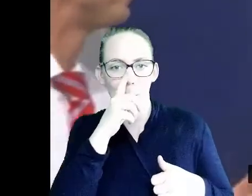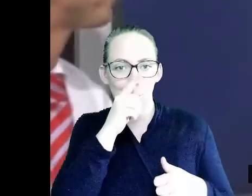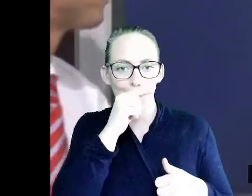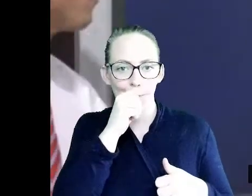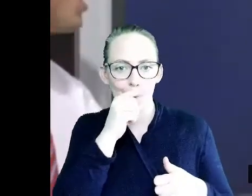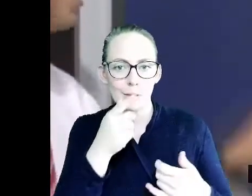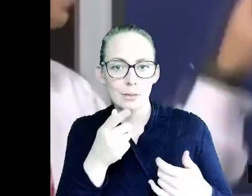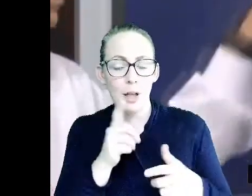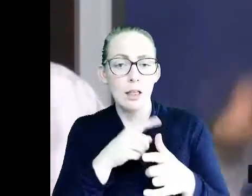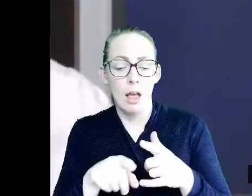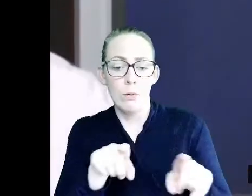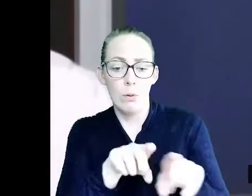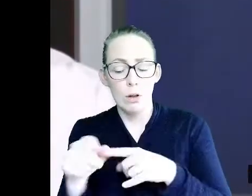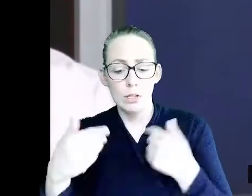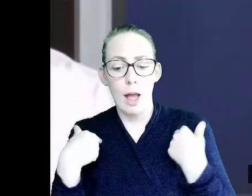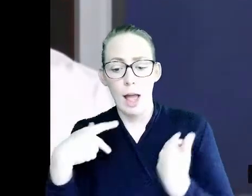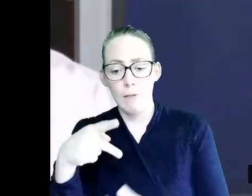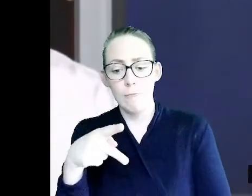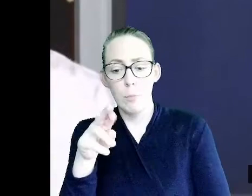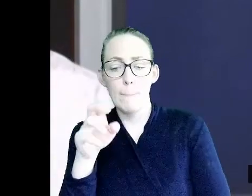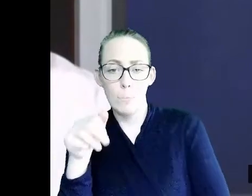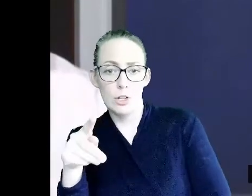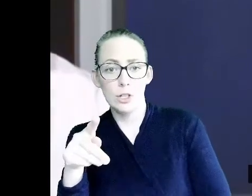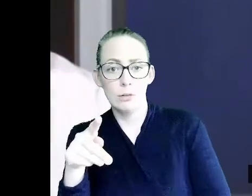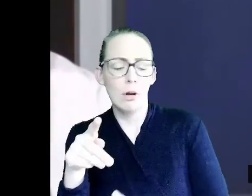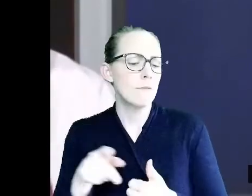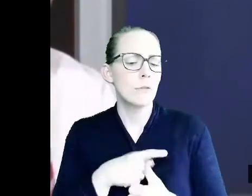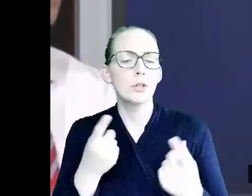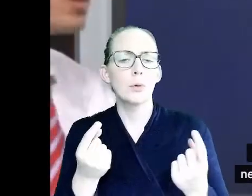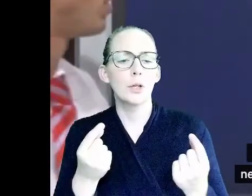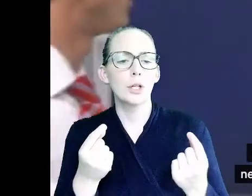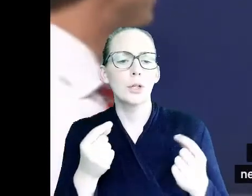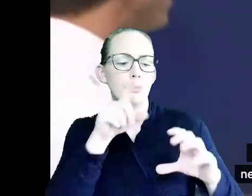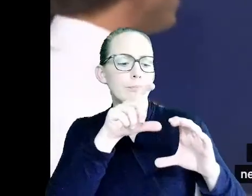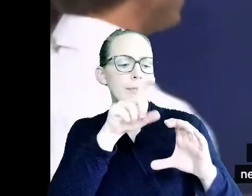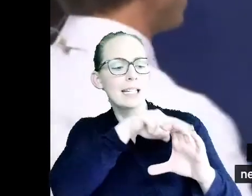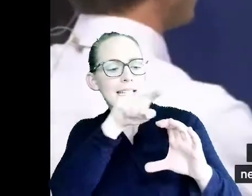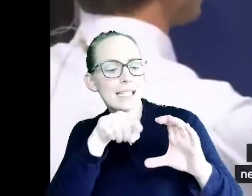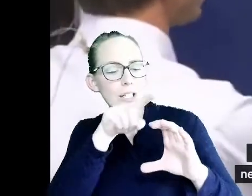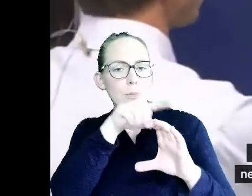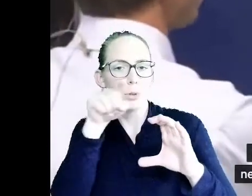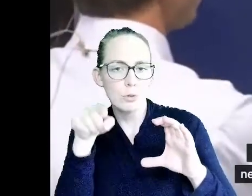proportions. Let's do the distribution first before we cross-multiply.